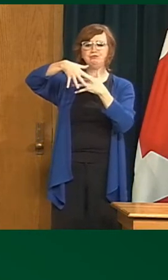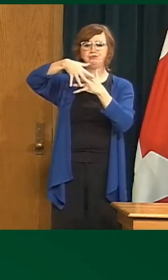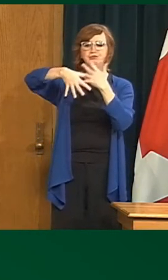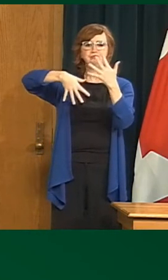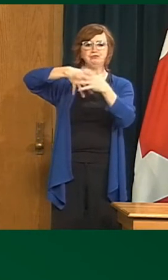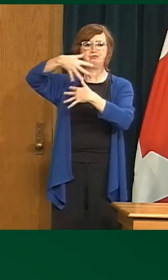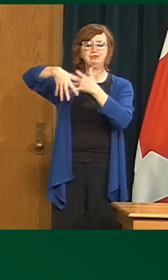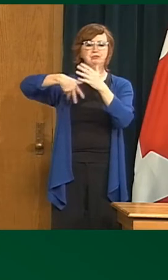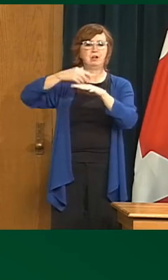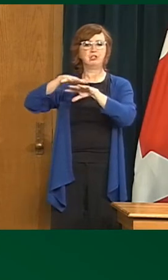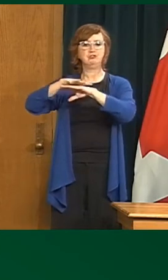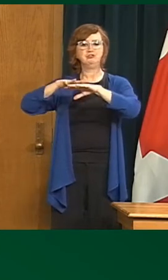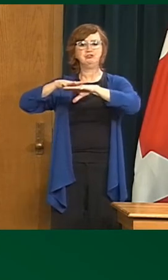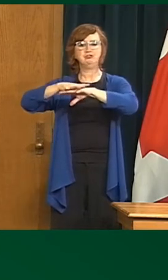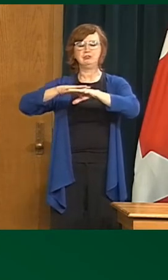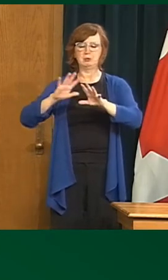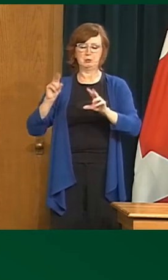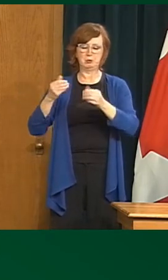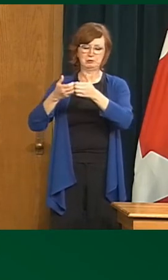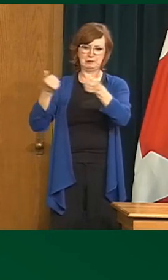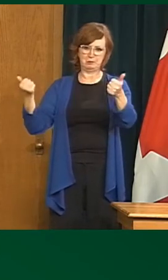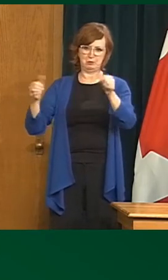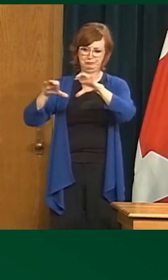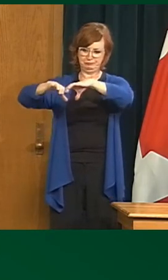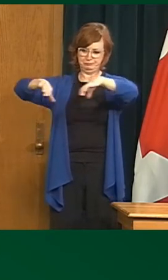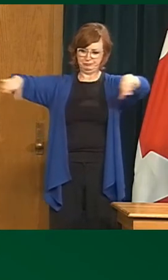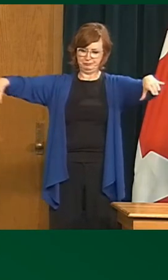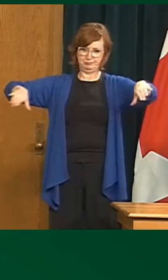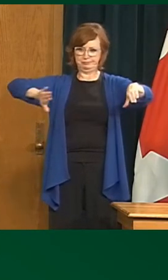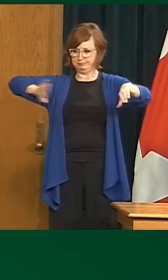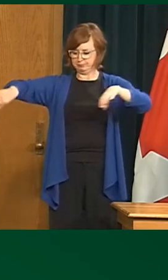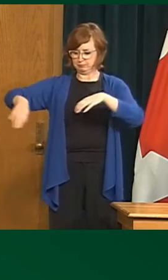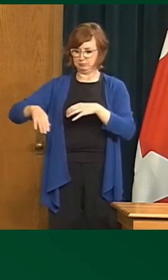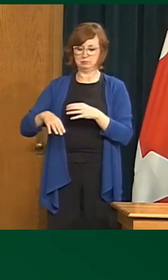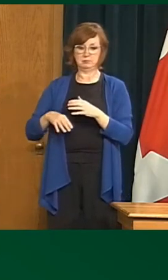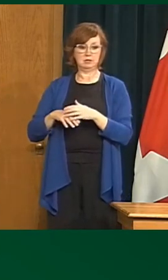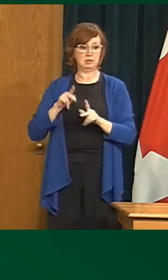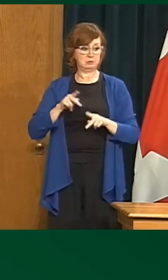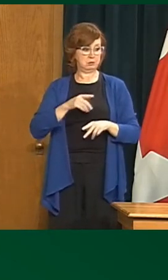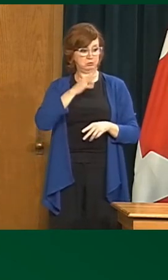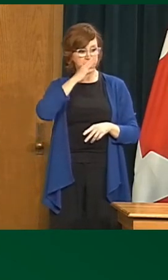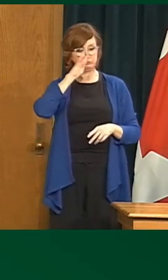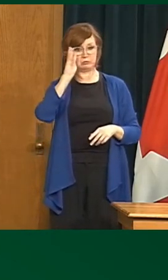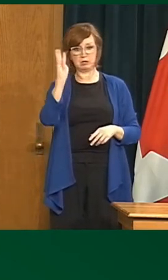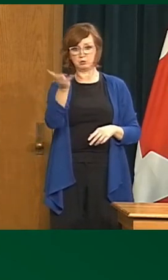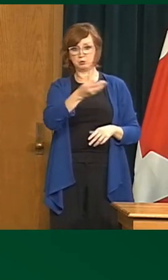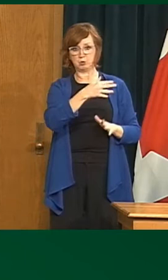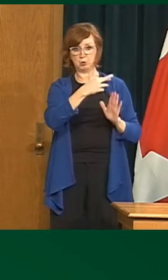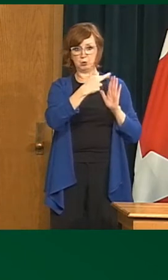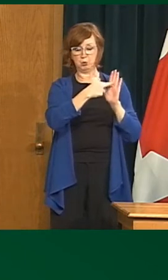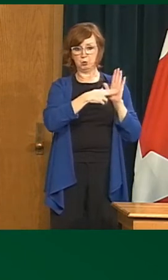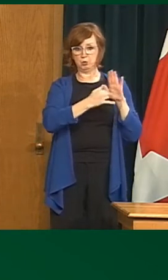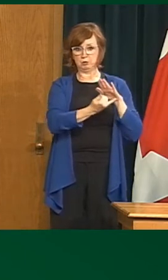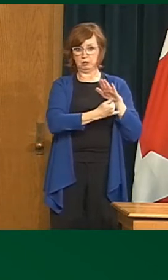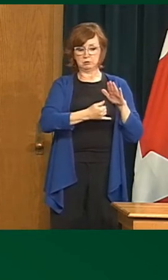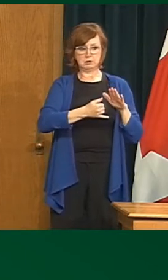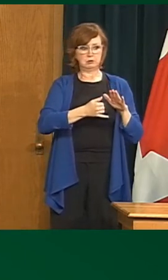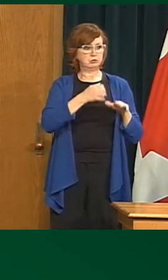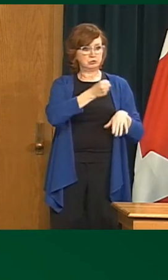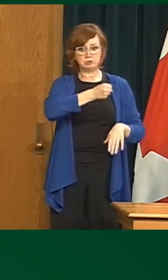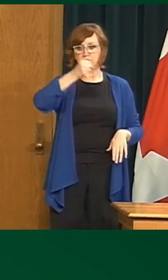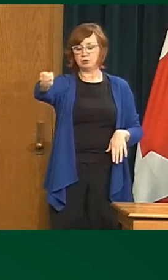very early on the outbreak to deal with individuals that were non-compliant. So it is separate, and